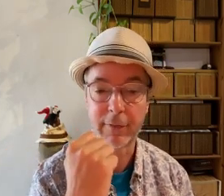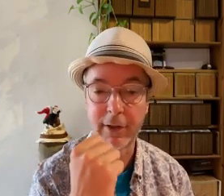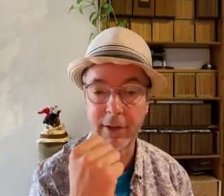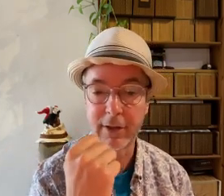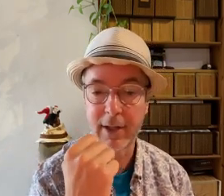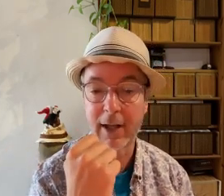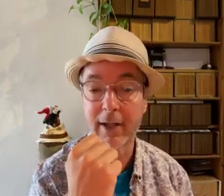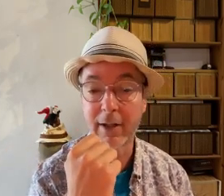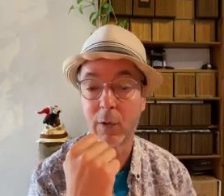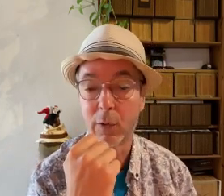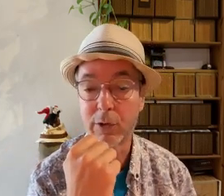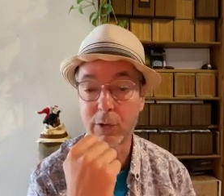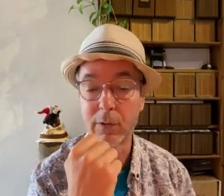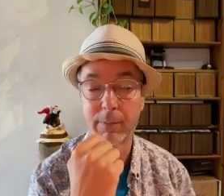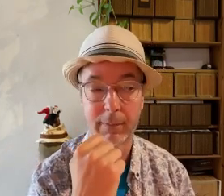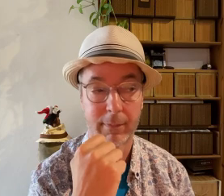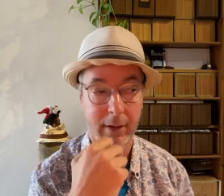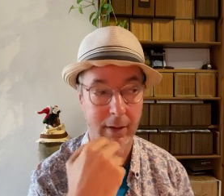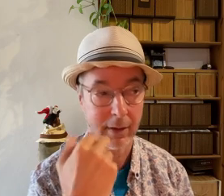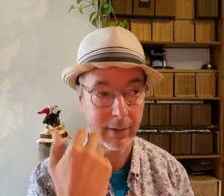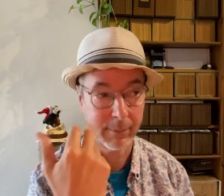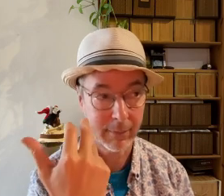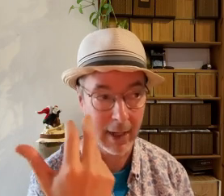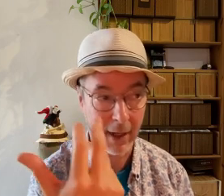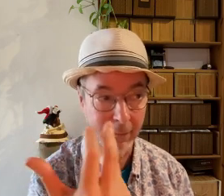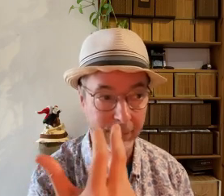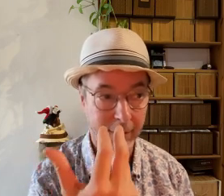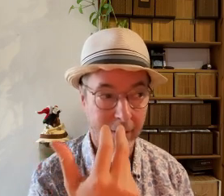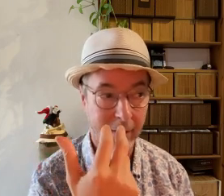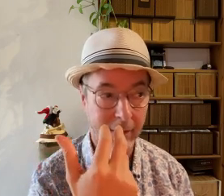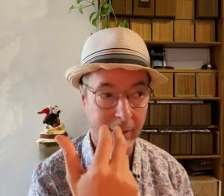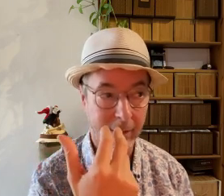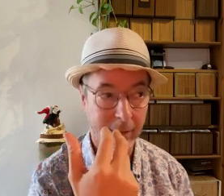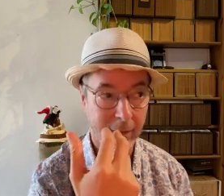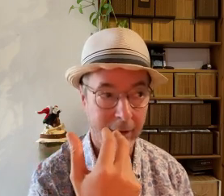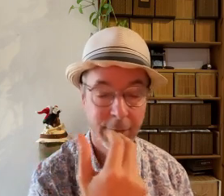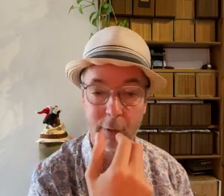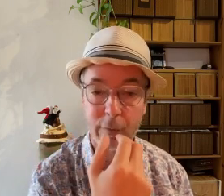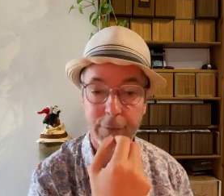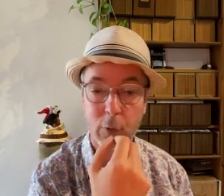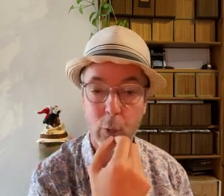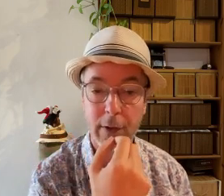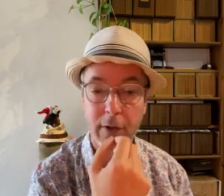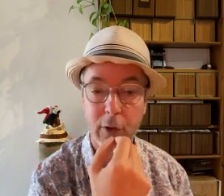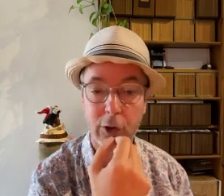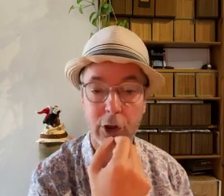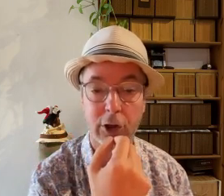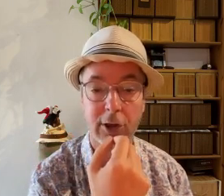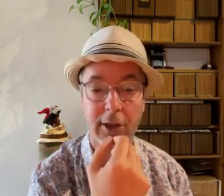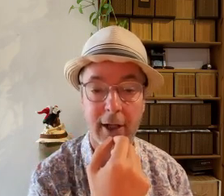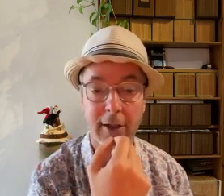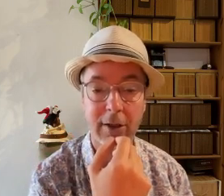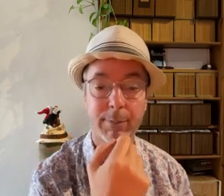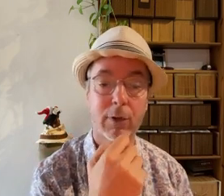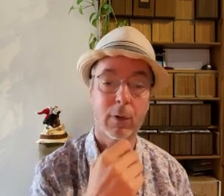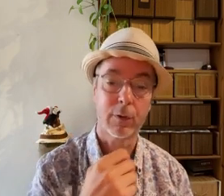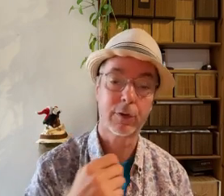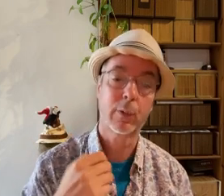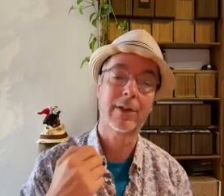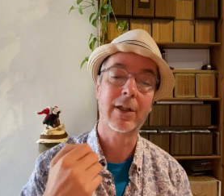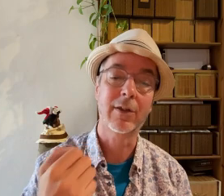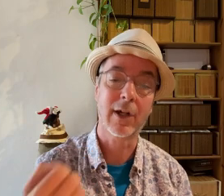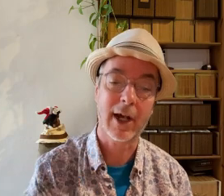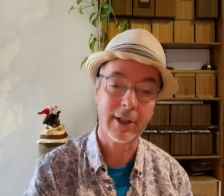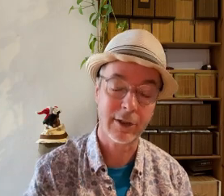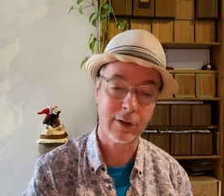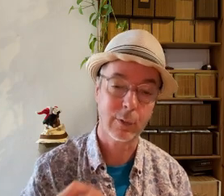advantage of it is that I can also have involved with not just the signs, but also